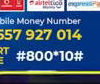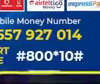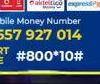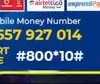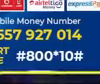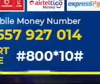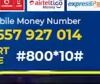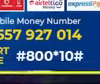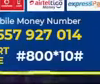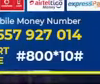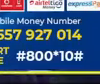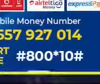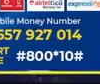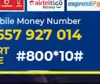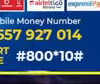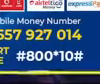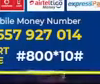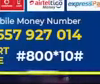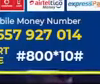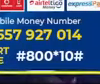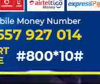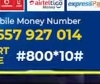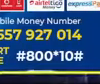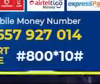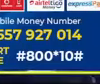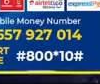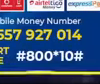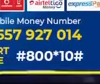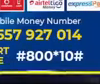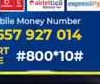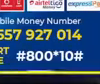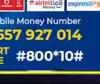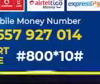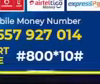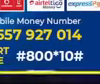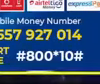feet, guidance and direction. Hallelujah.